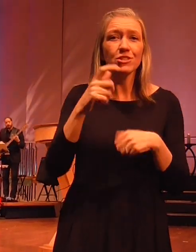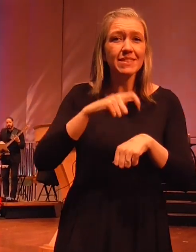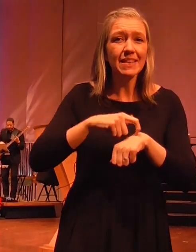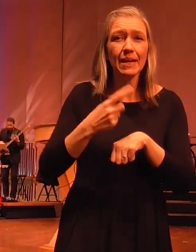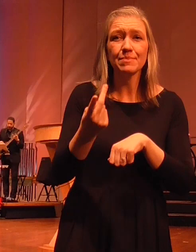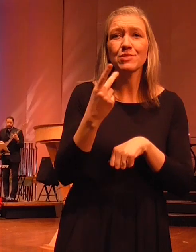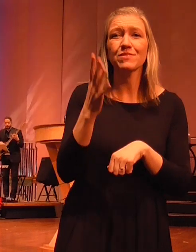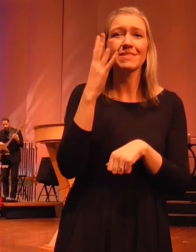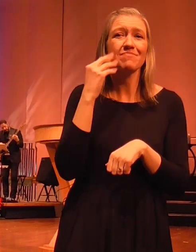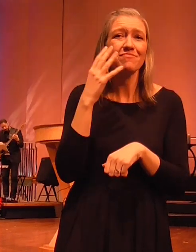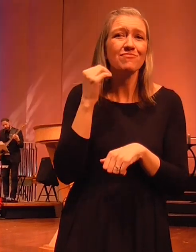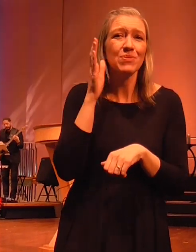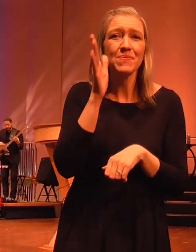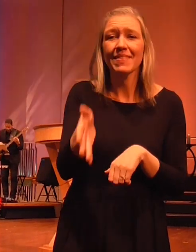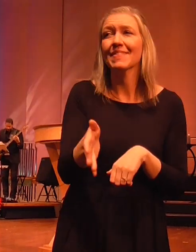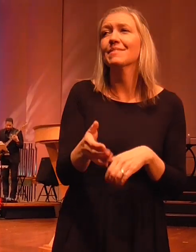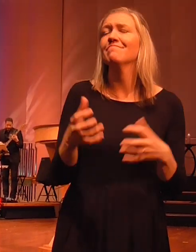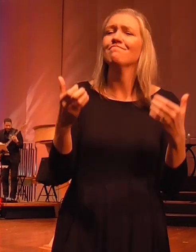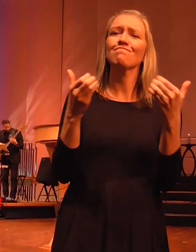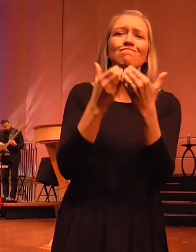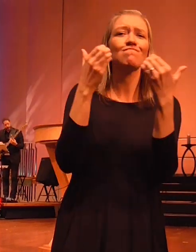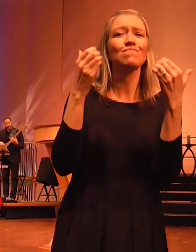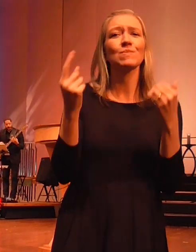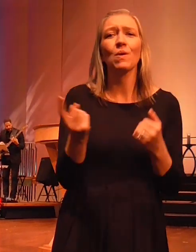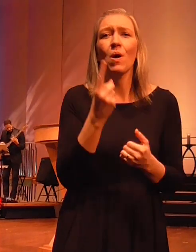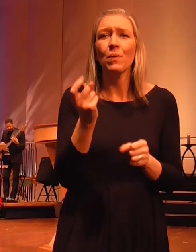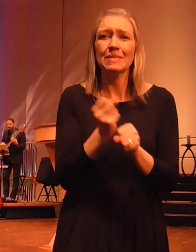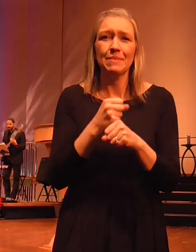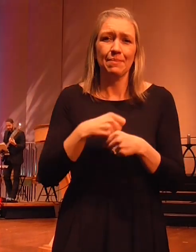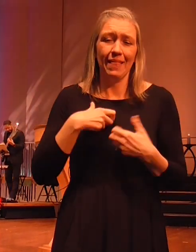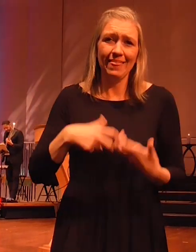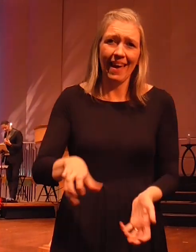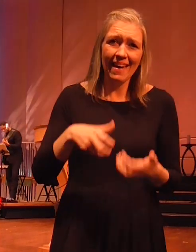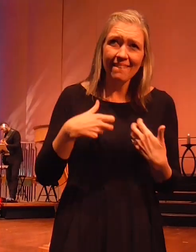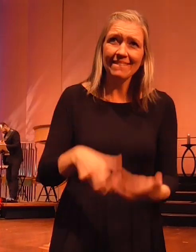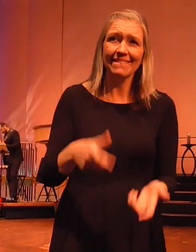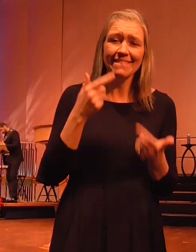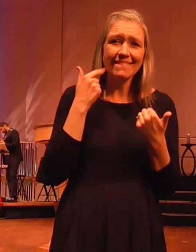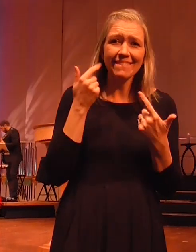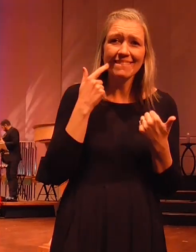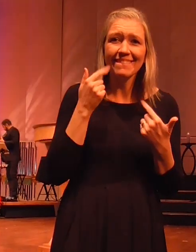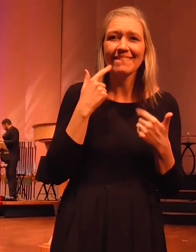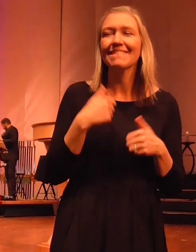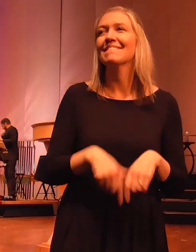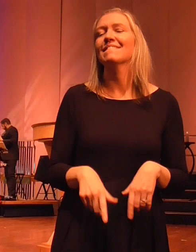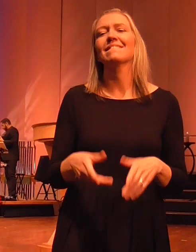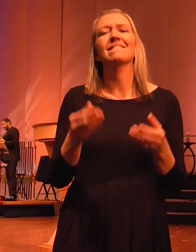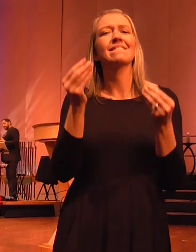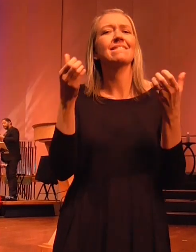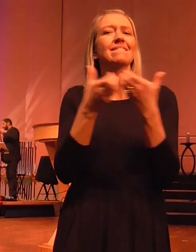we gonna have. Here's to always making me laugh. And here's for the fact that I'll